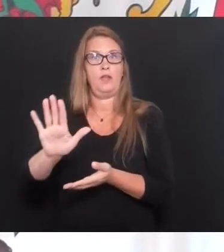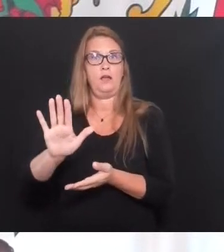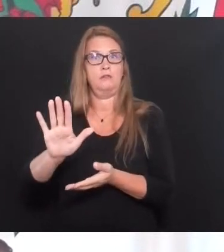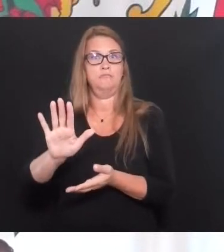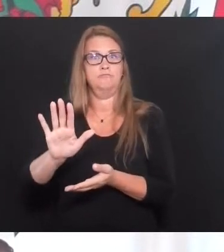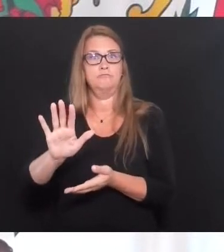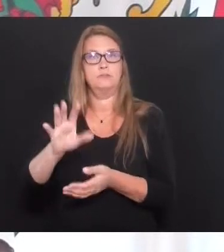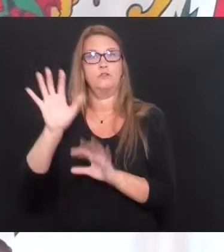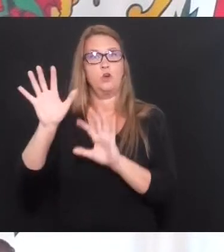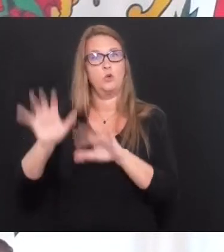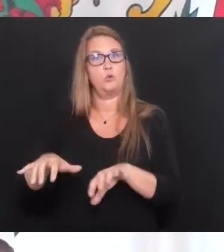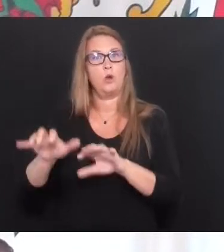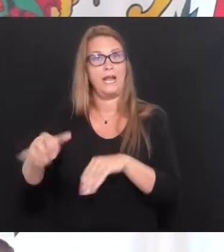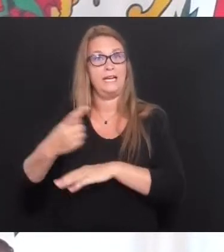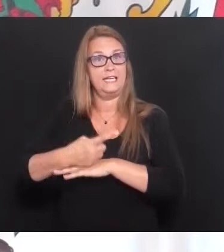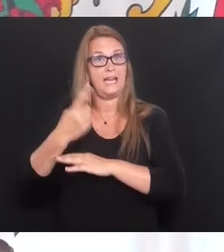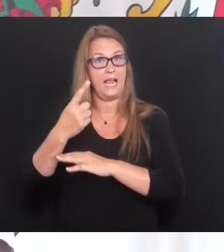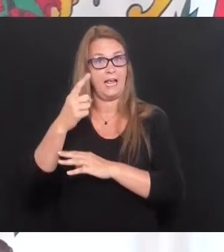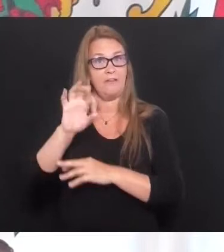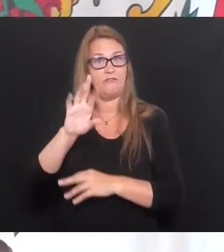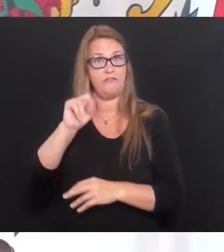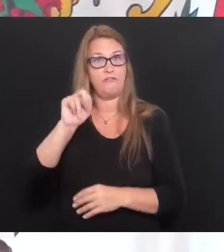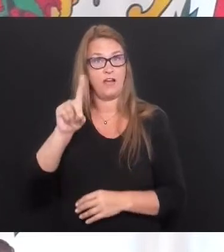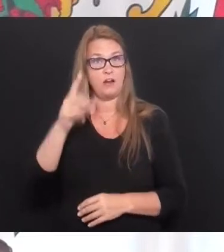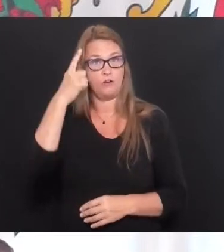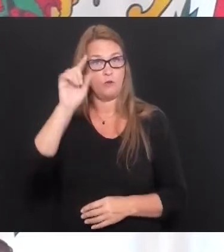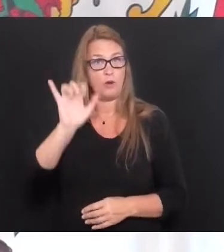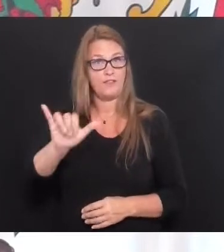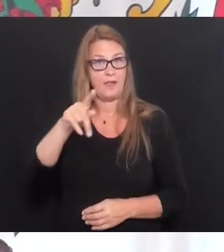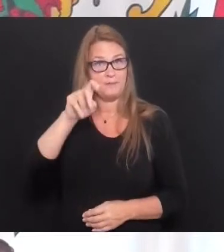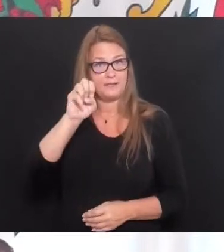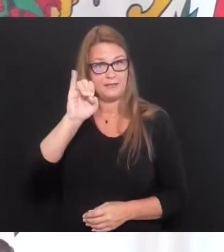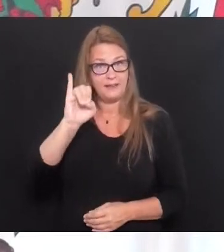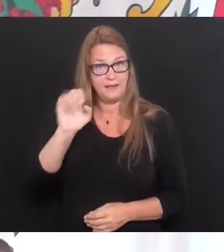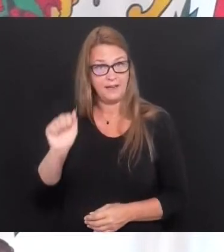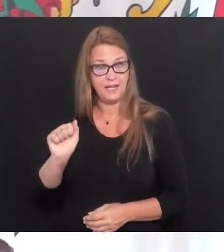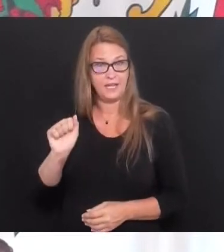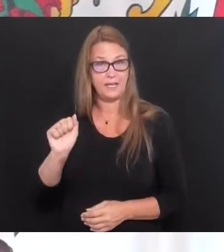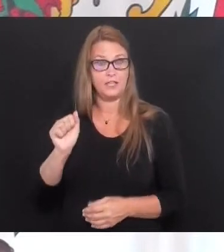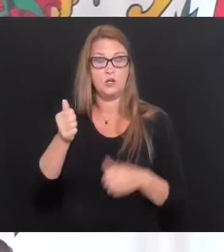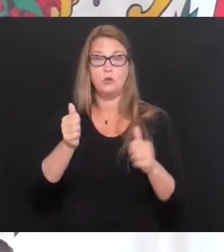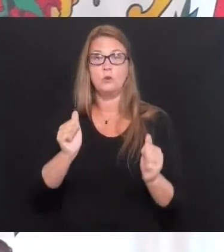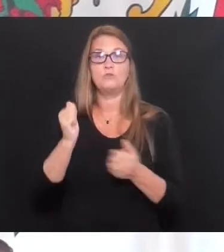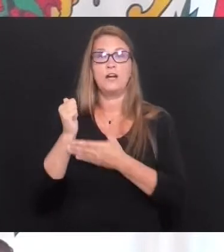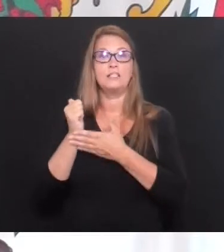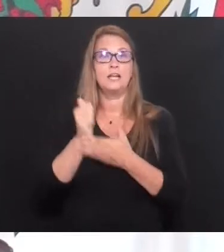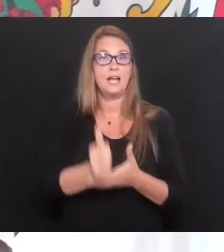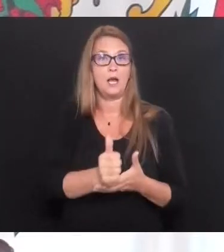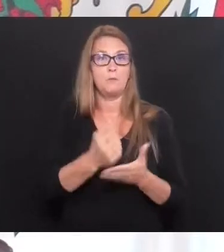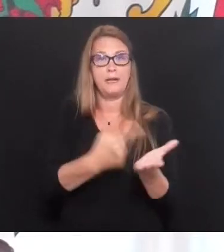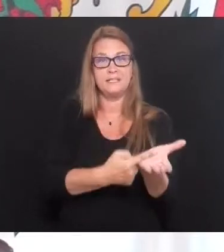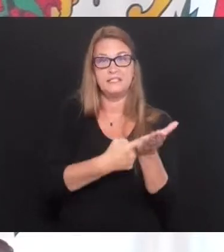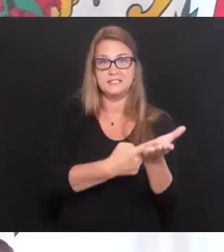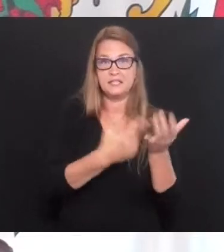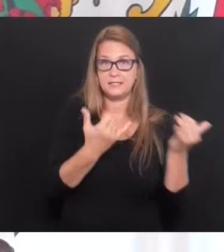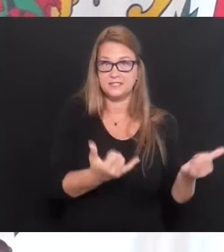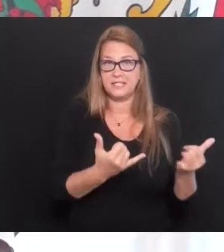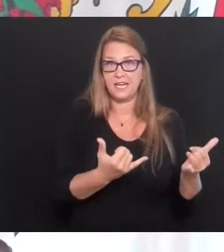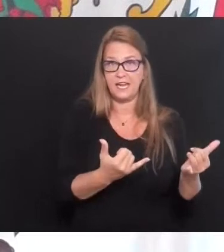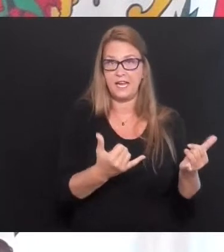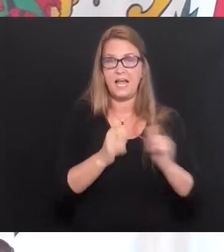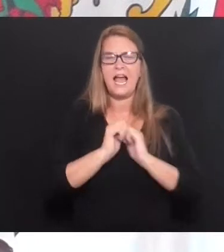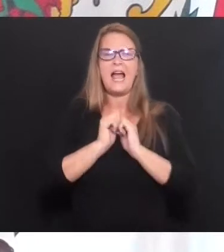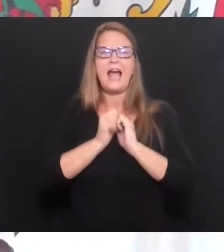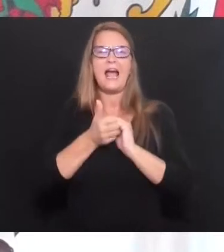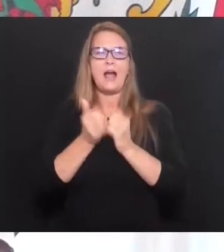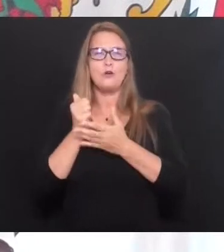rainy day fund for PEIA. And we continue to try to help, and we had discussions today on how we could even help